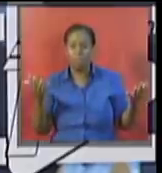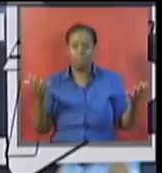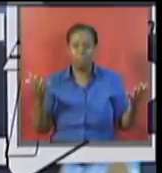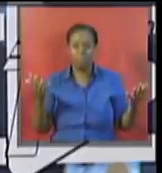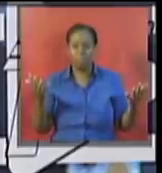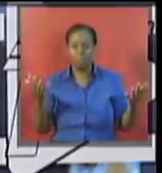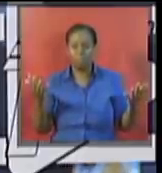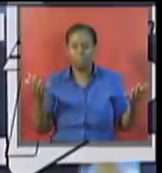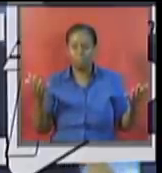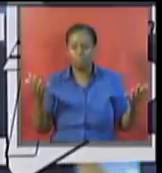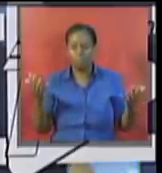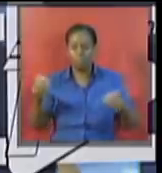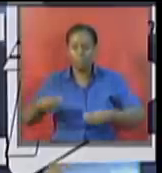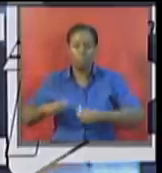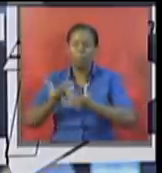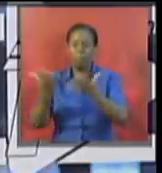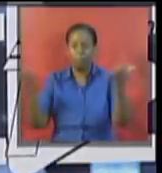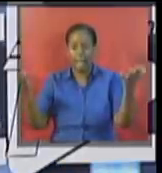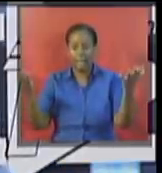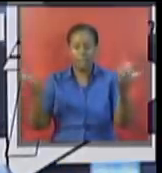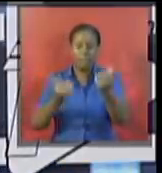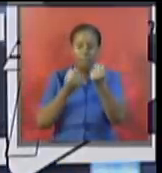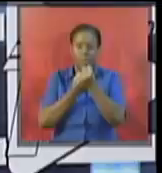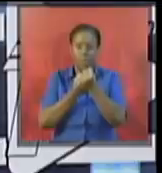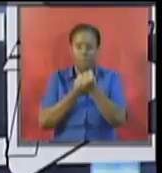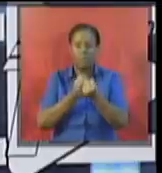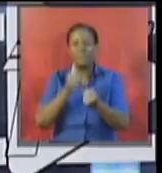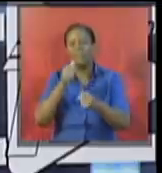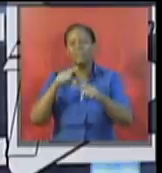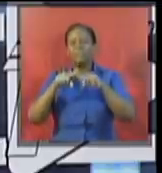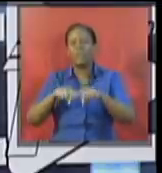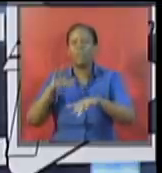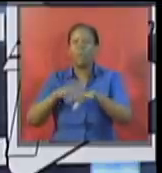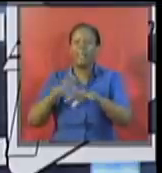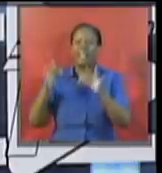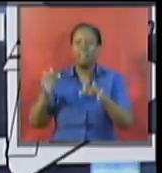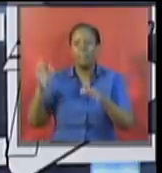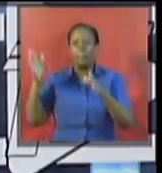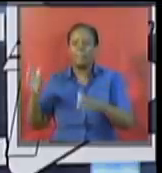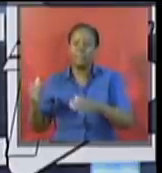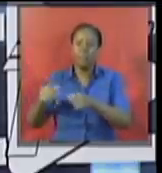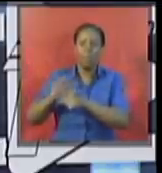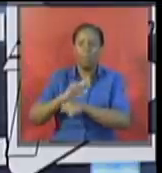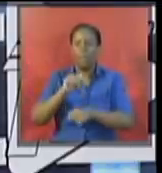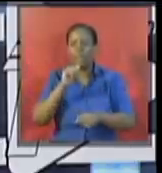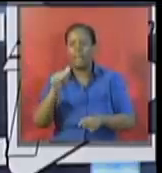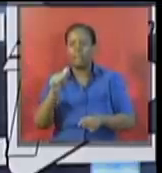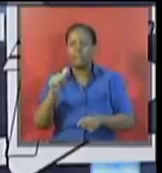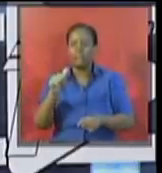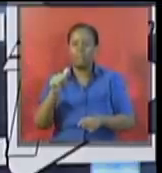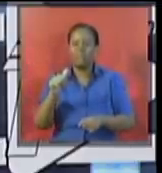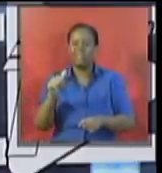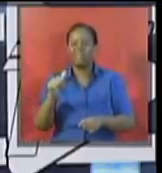treatment are not made on that basis. But the COVID-19 test will then allow us to redirect a